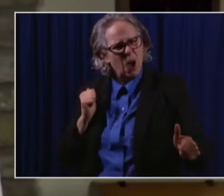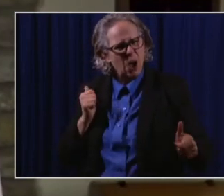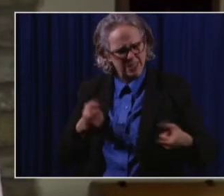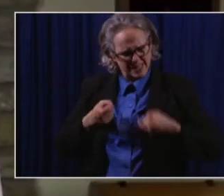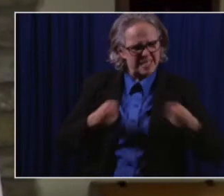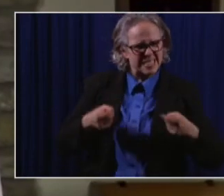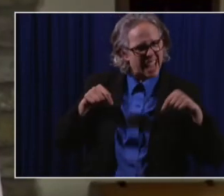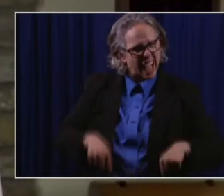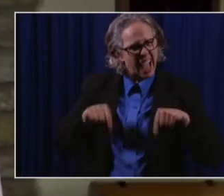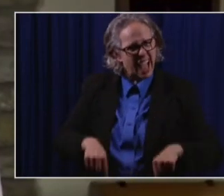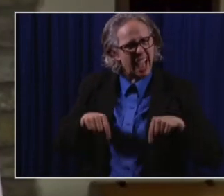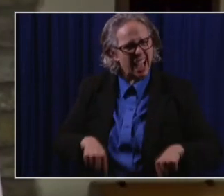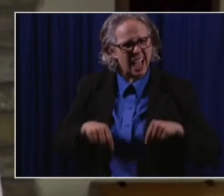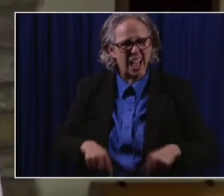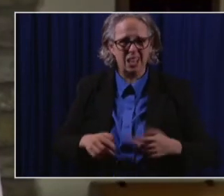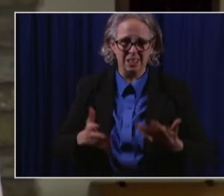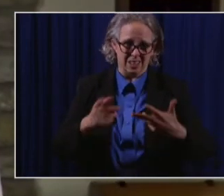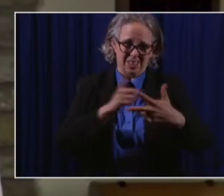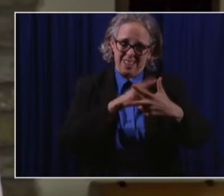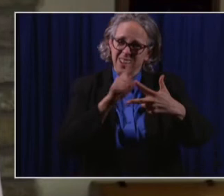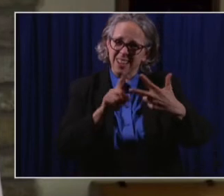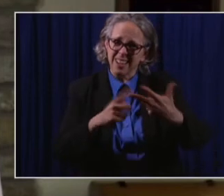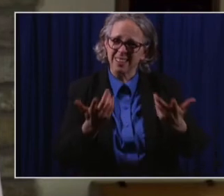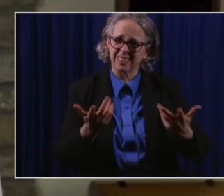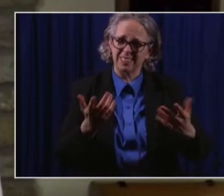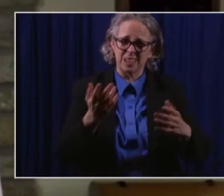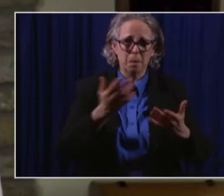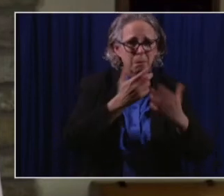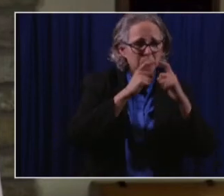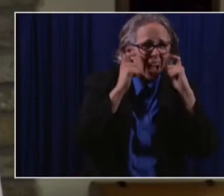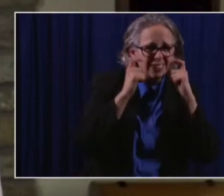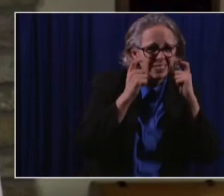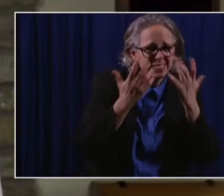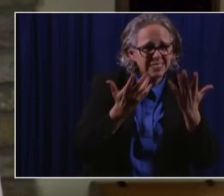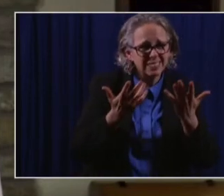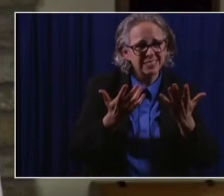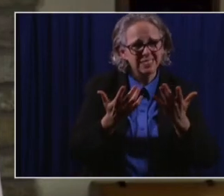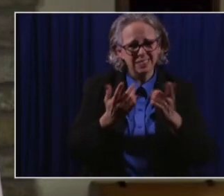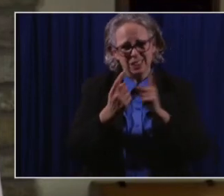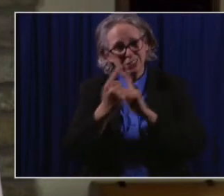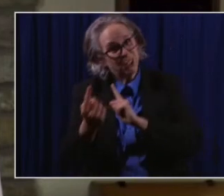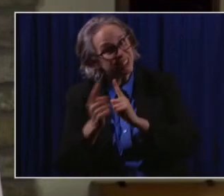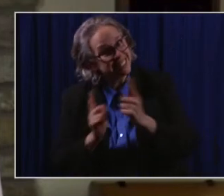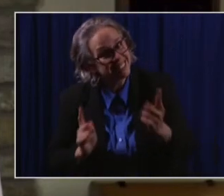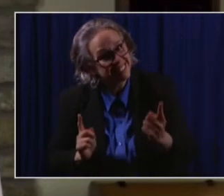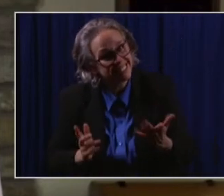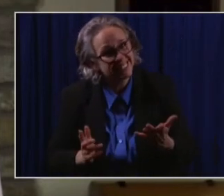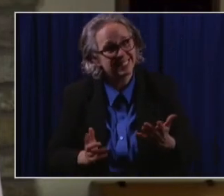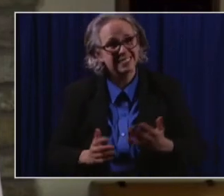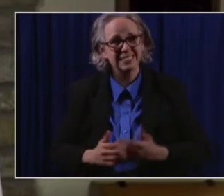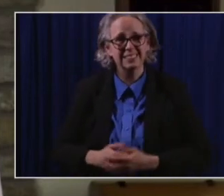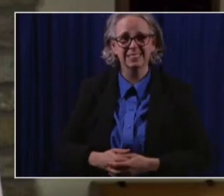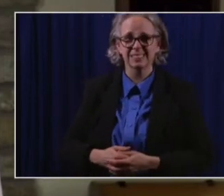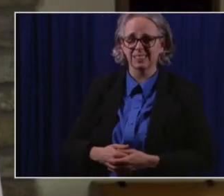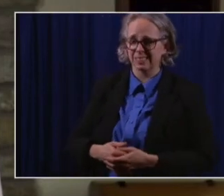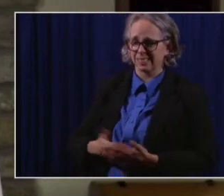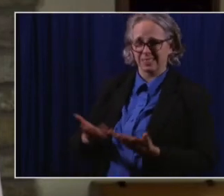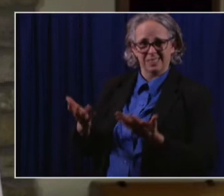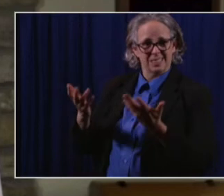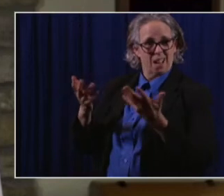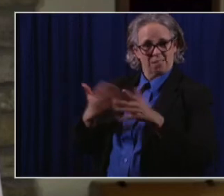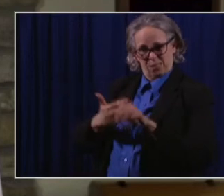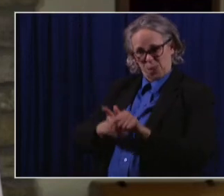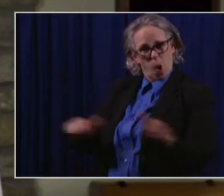We've got to wear a mask in public. We've got to keep a distance. We've got to not go to events that